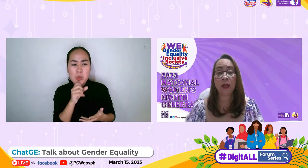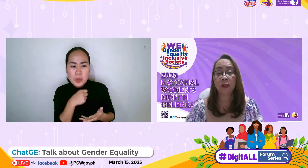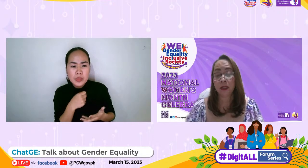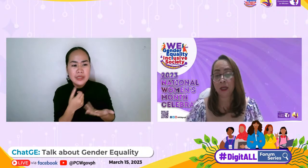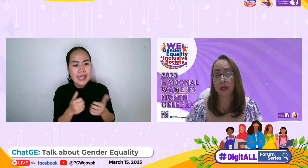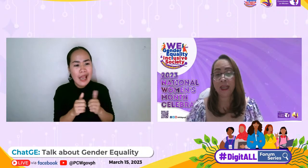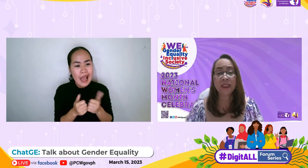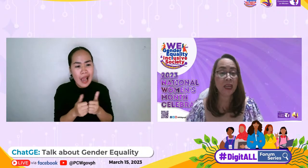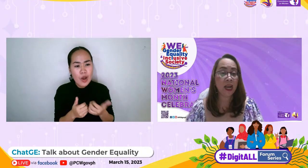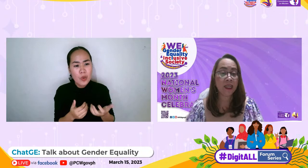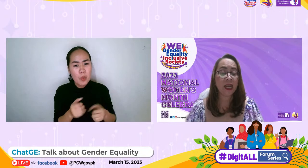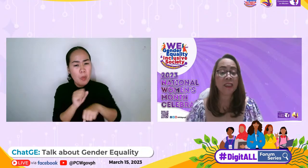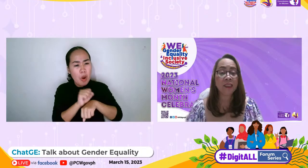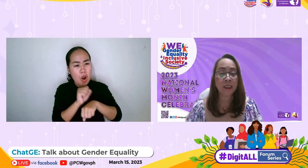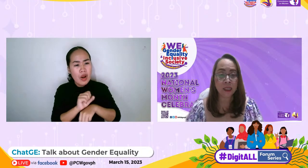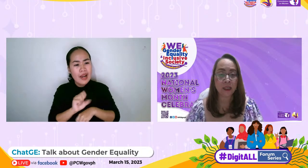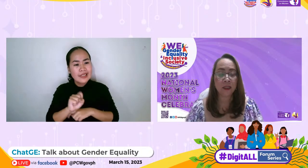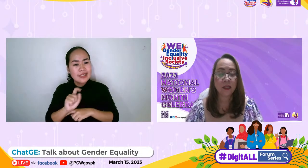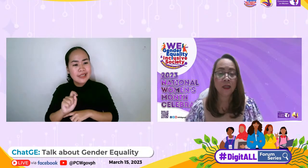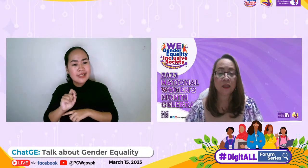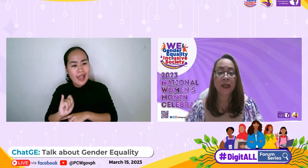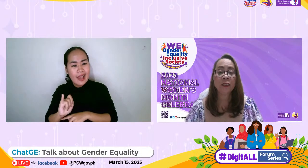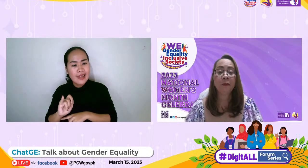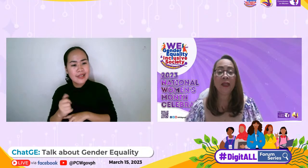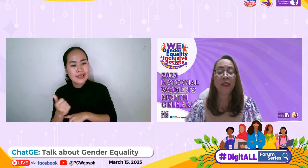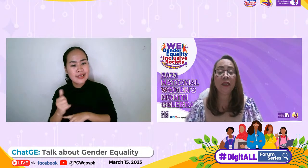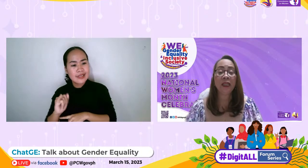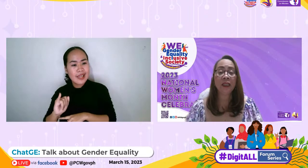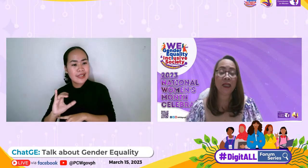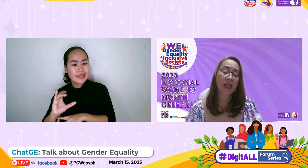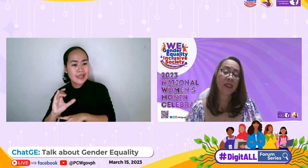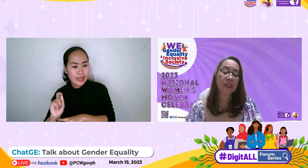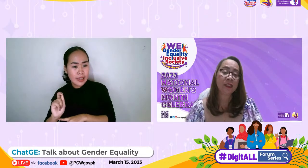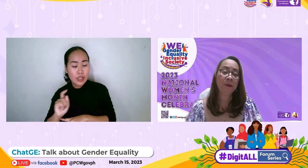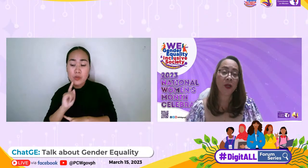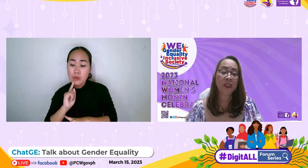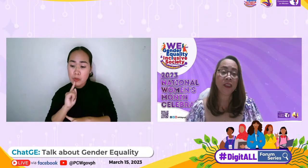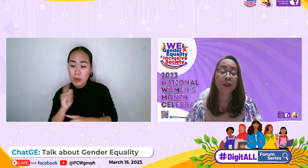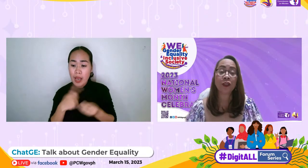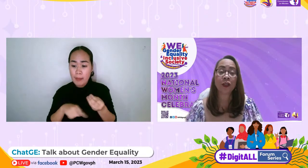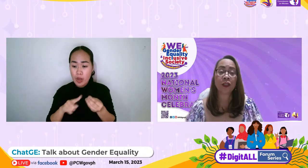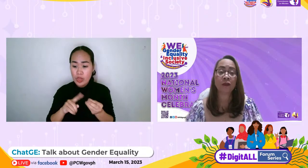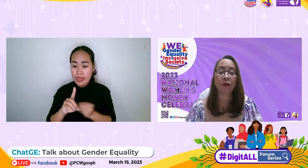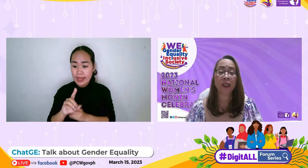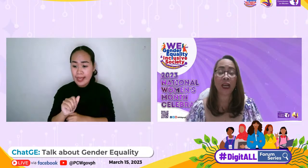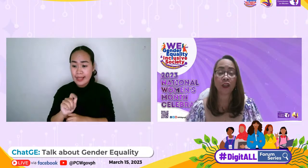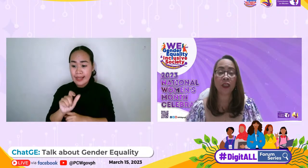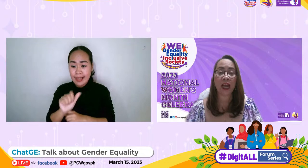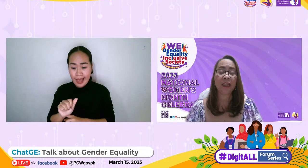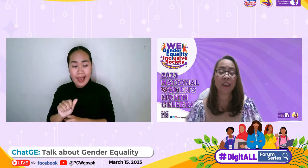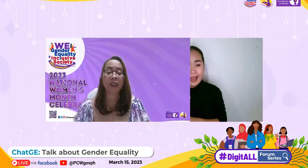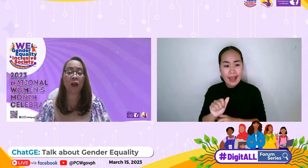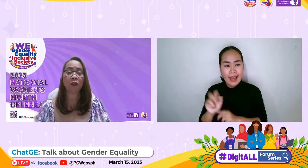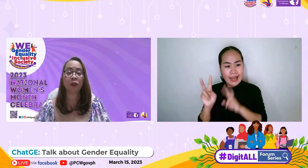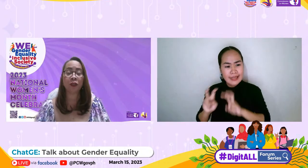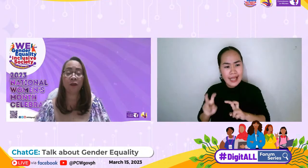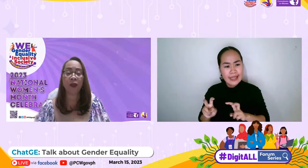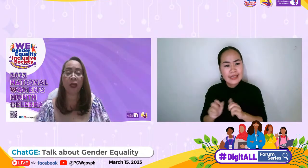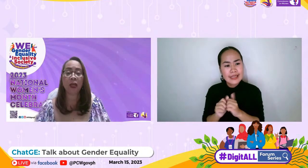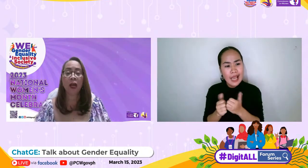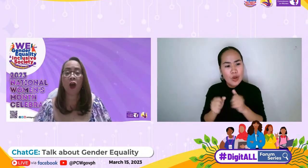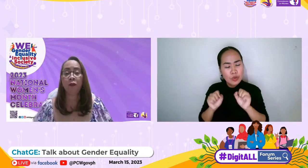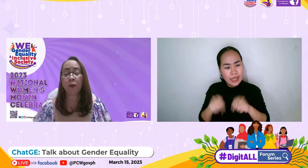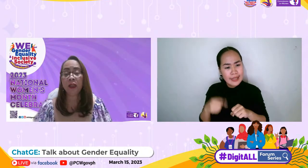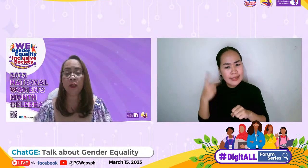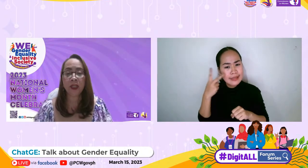of STI and ICT. The expanded data analysis and policy research for the National ICT Household